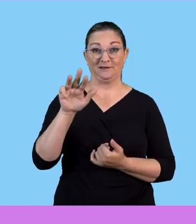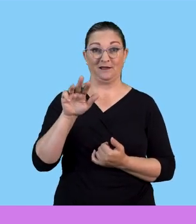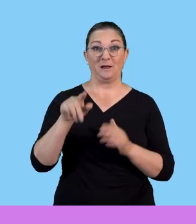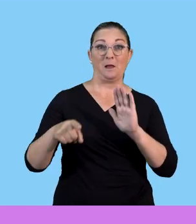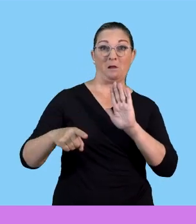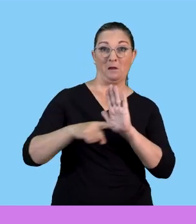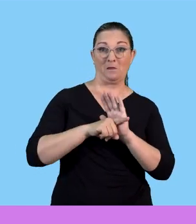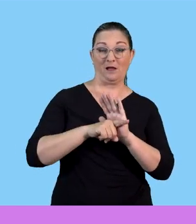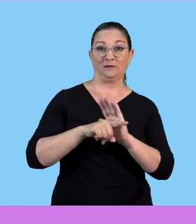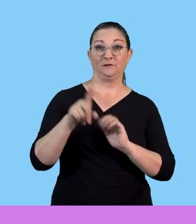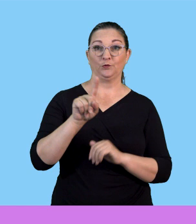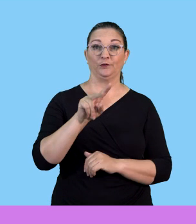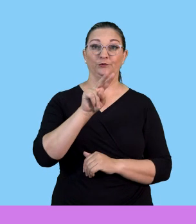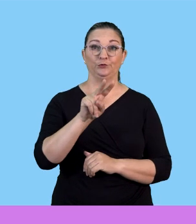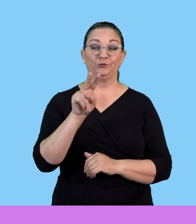minus the previous one,